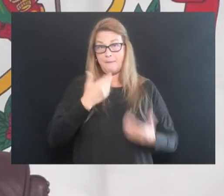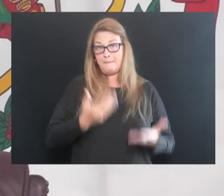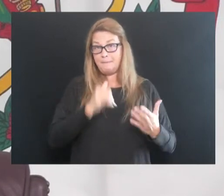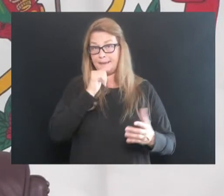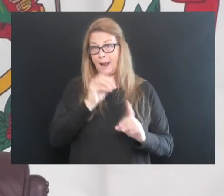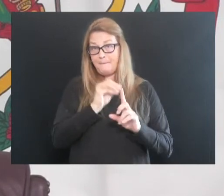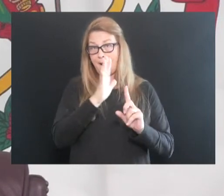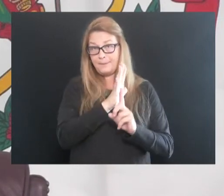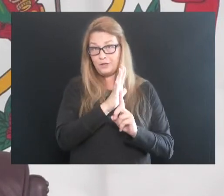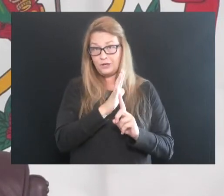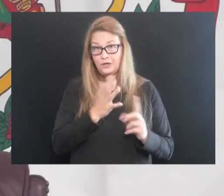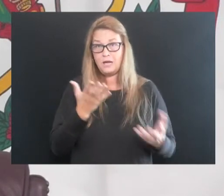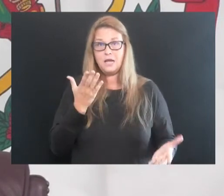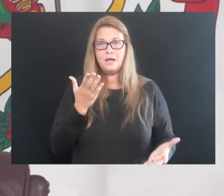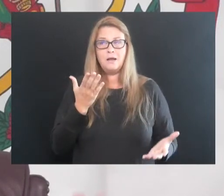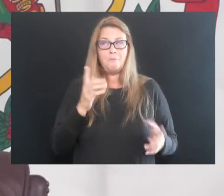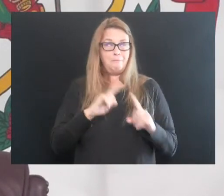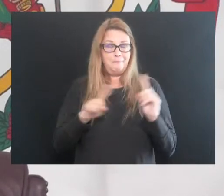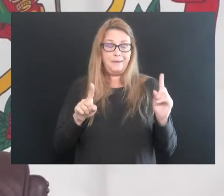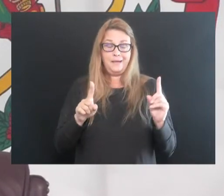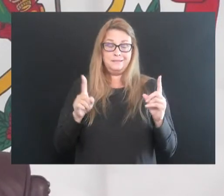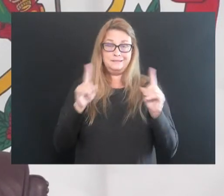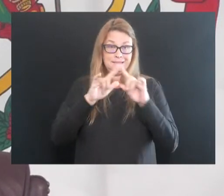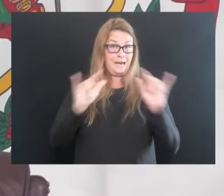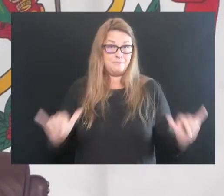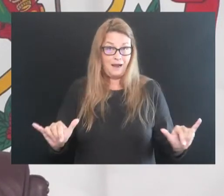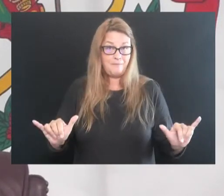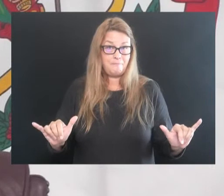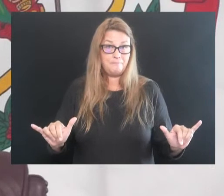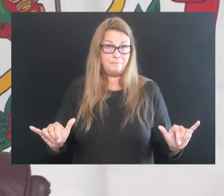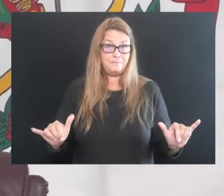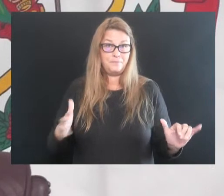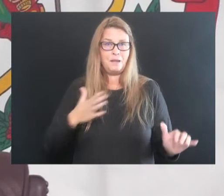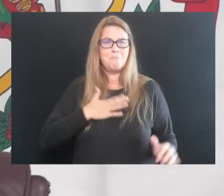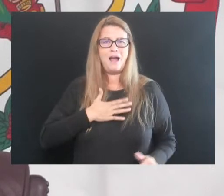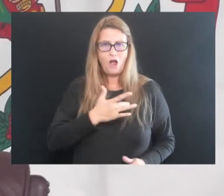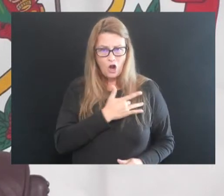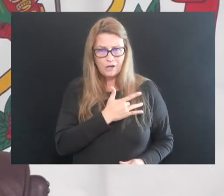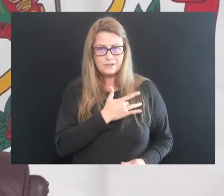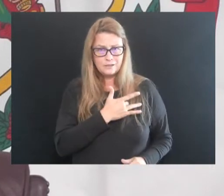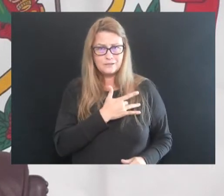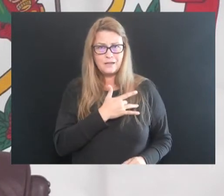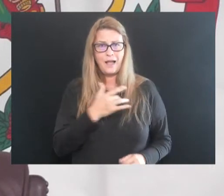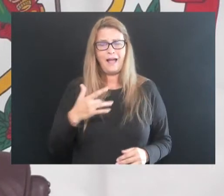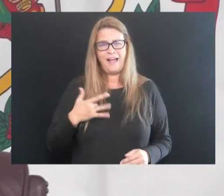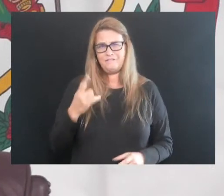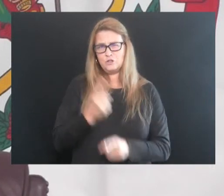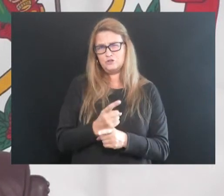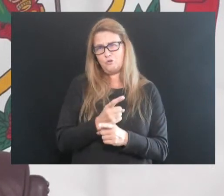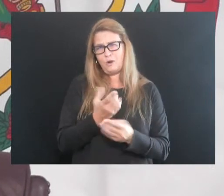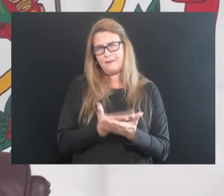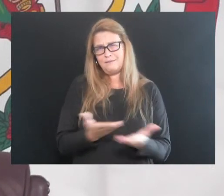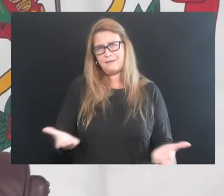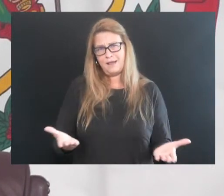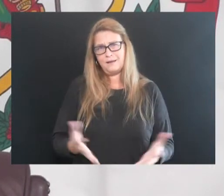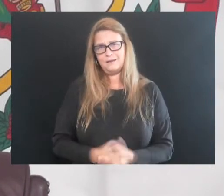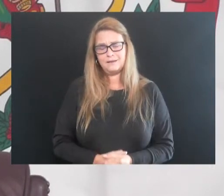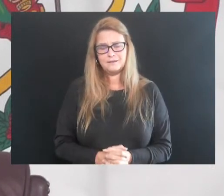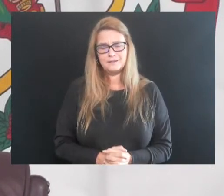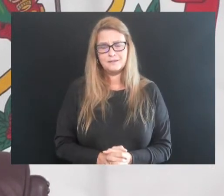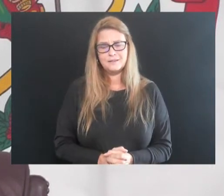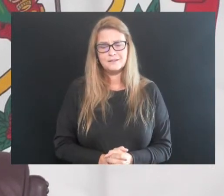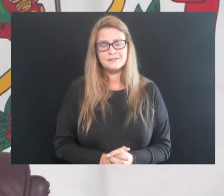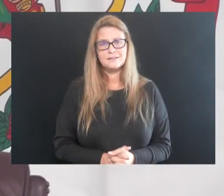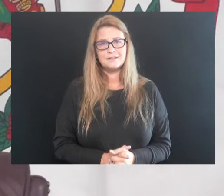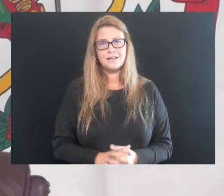there is to it. But at the same time, I do think in my heart this is the right thing to do. And